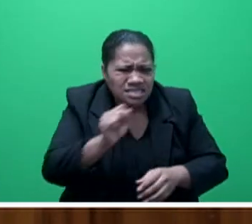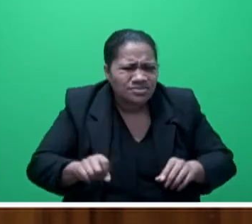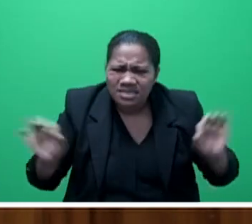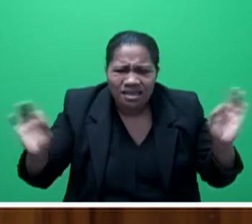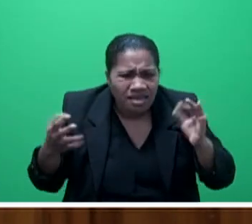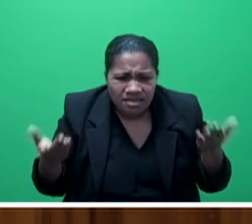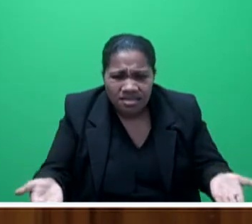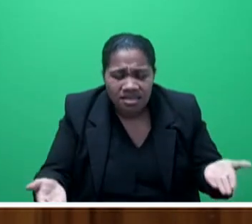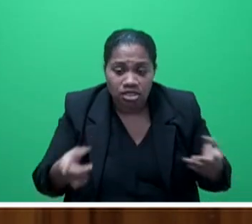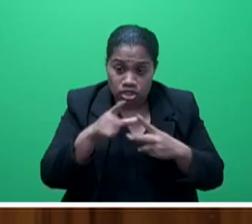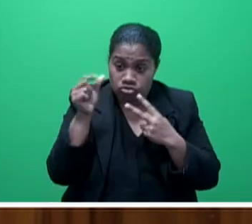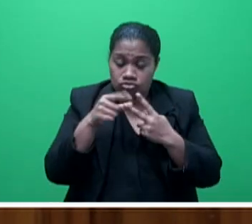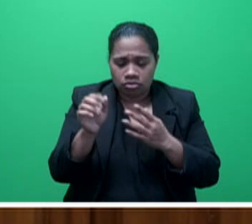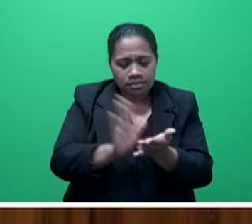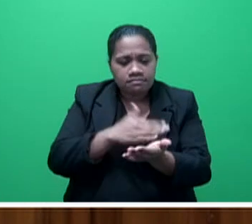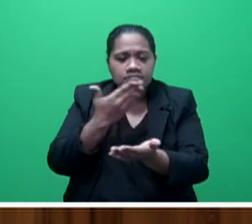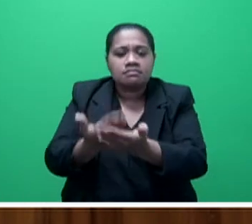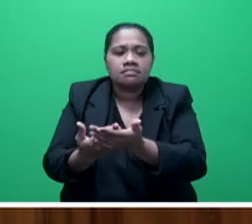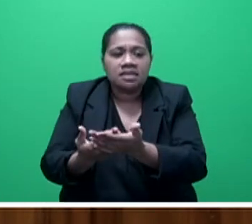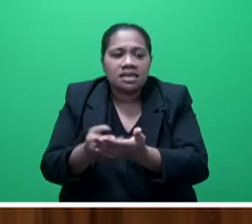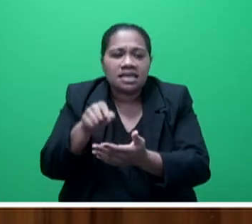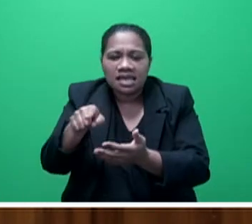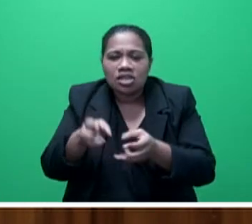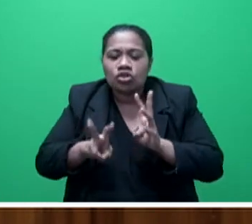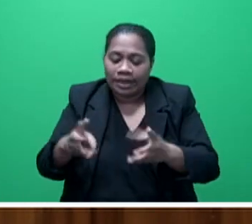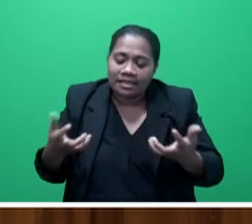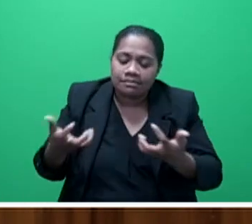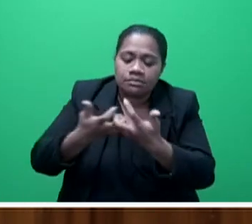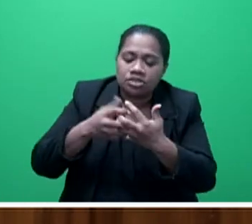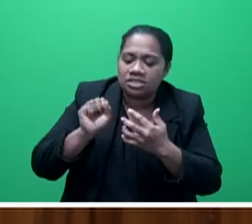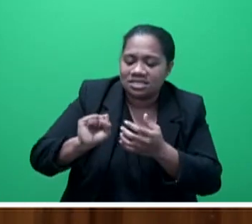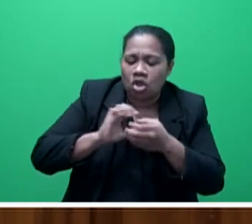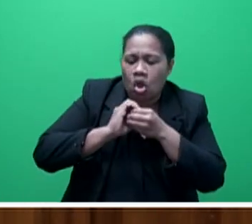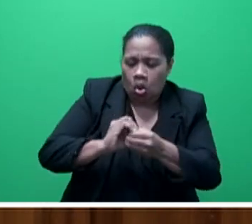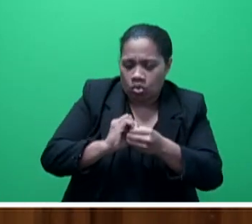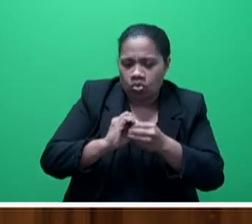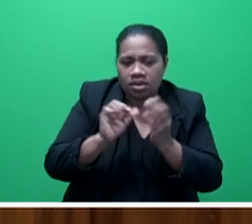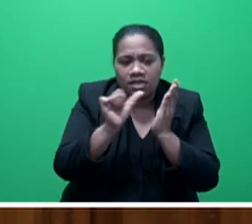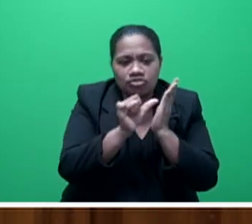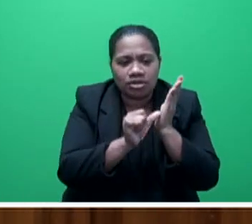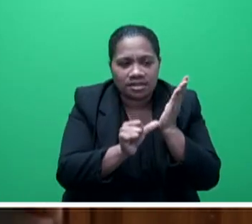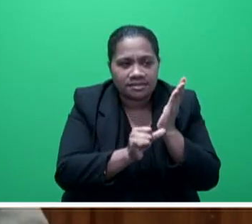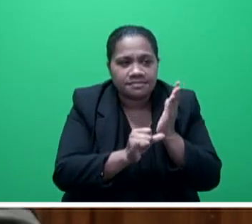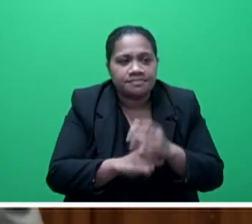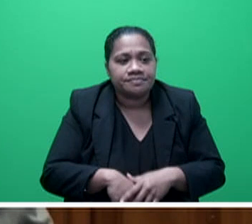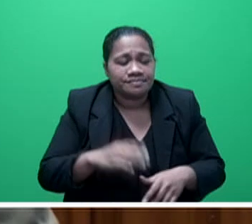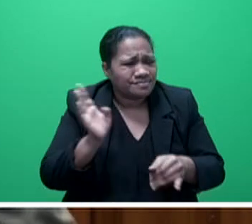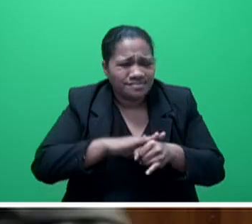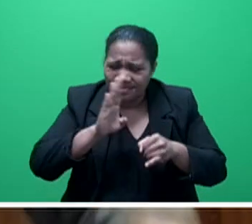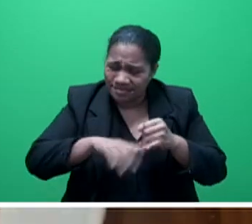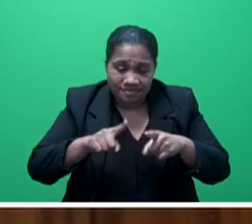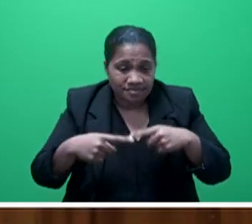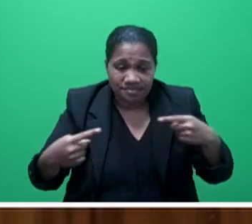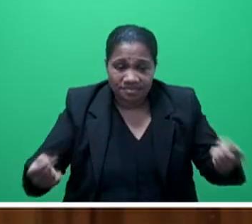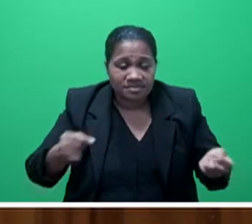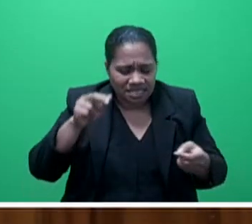chooses to interpret this in a manner that suits his own agenda. So I think this is the last thing that we need to know